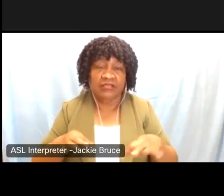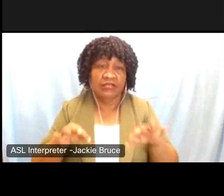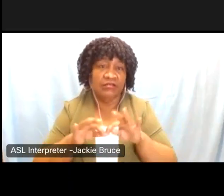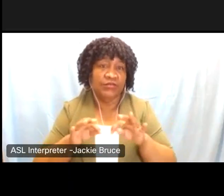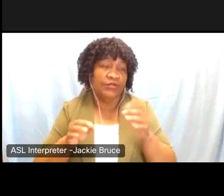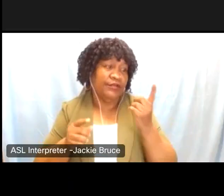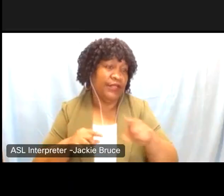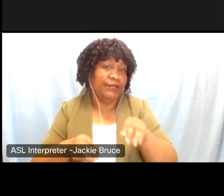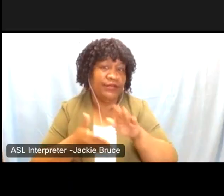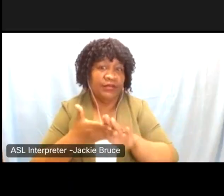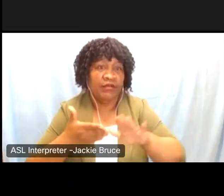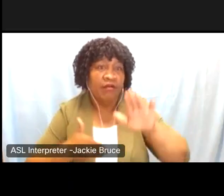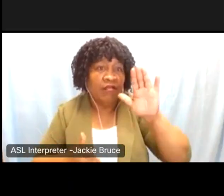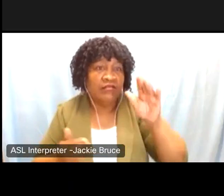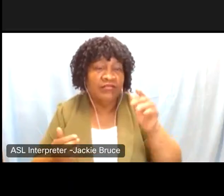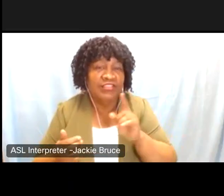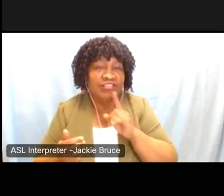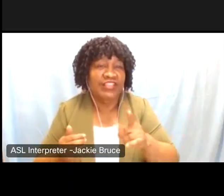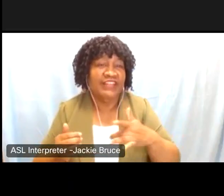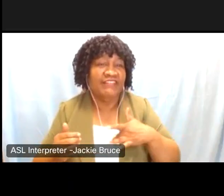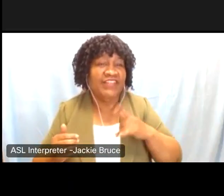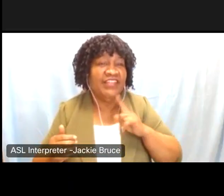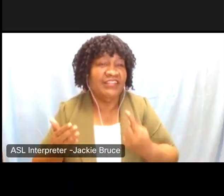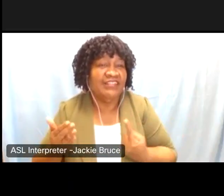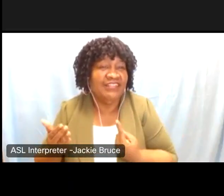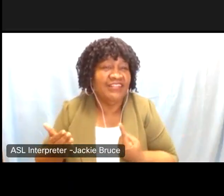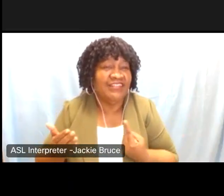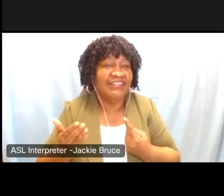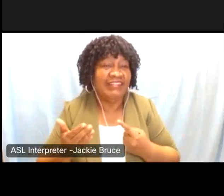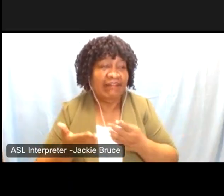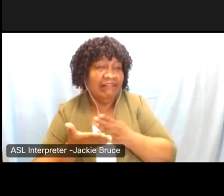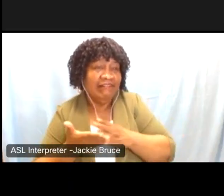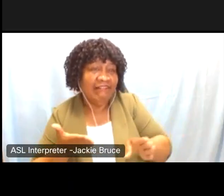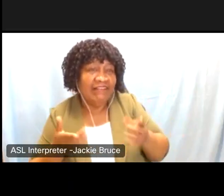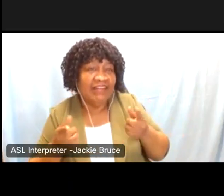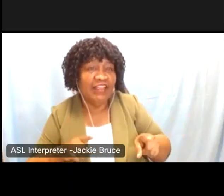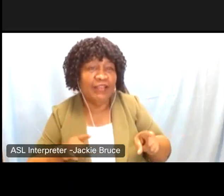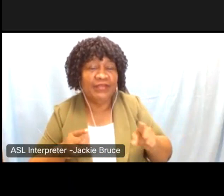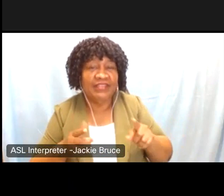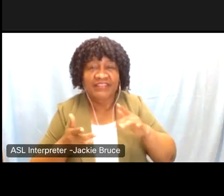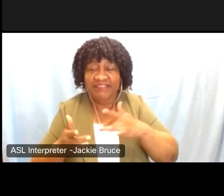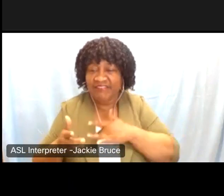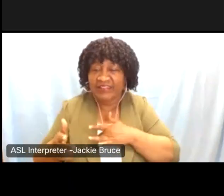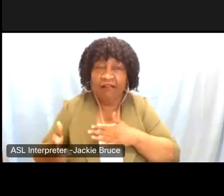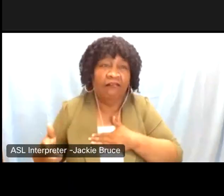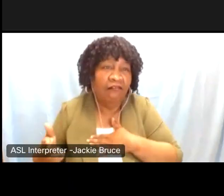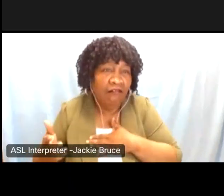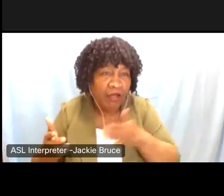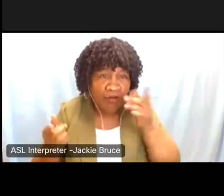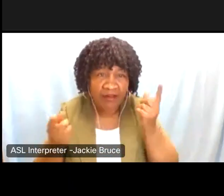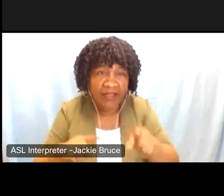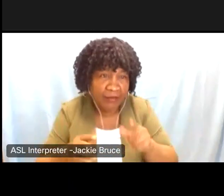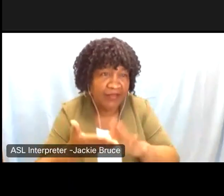higher education can be a very alienating, marginalizing, soul-killing experience.